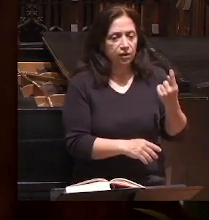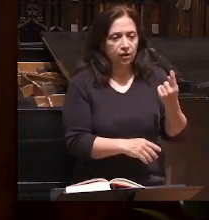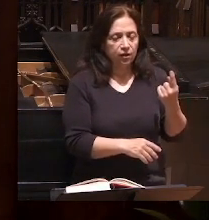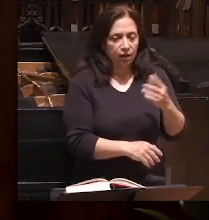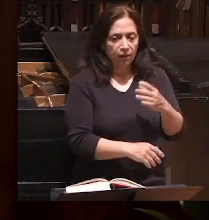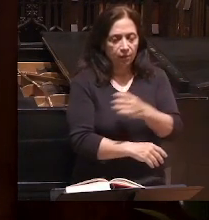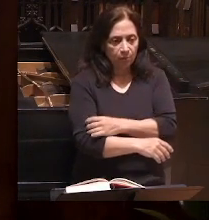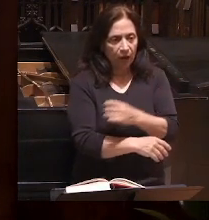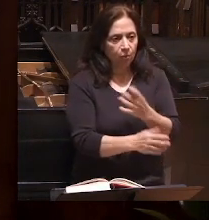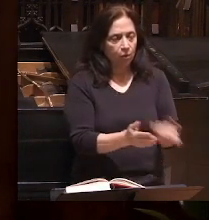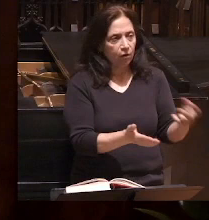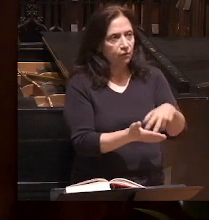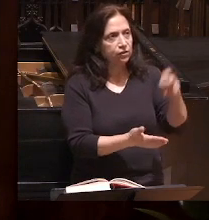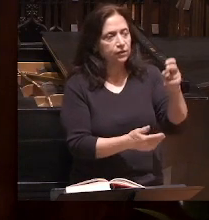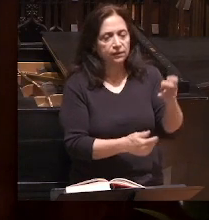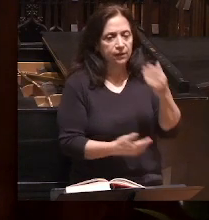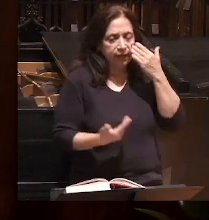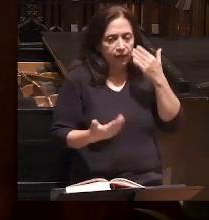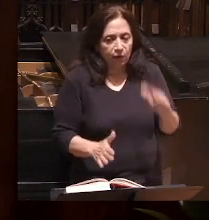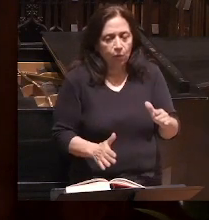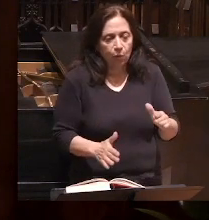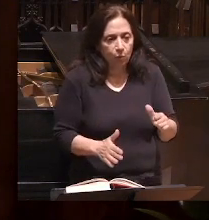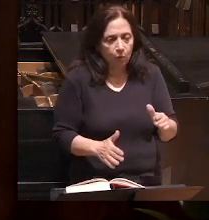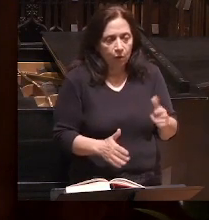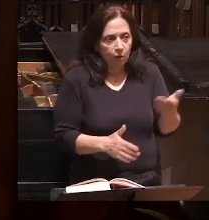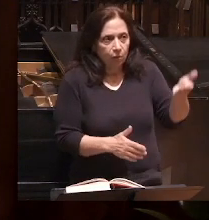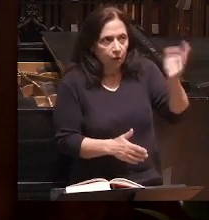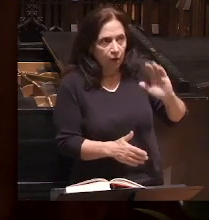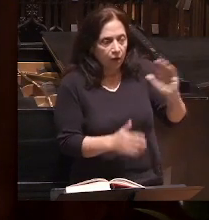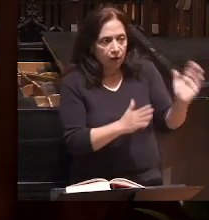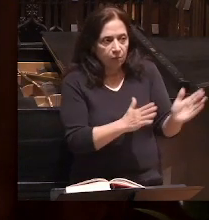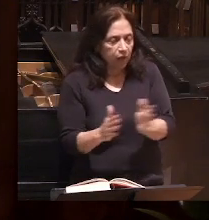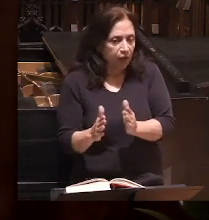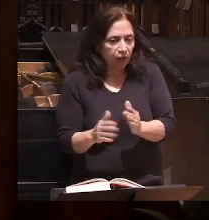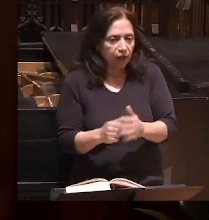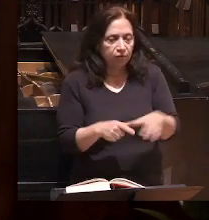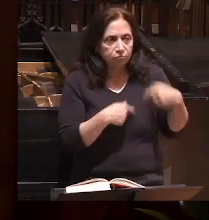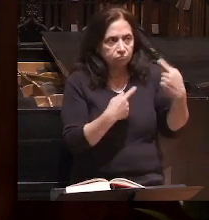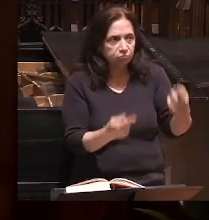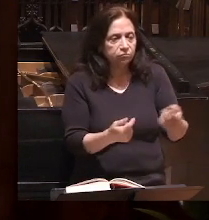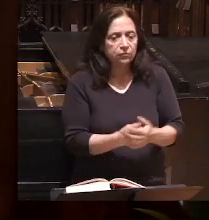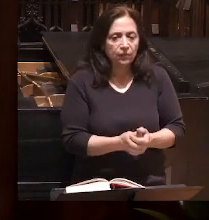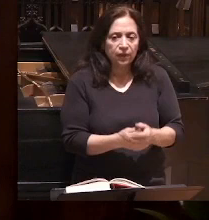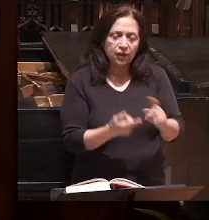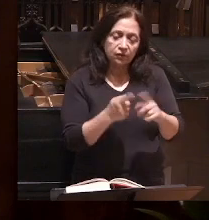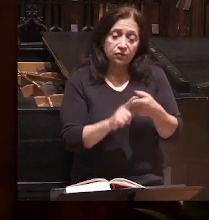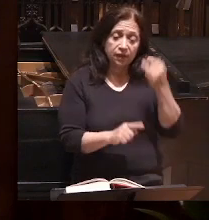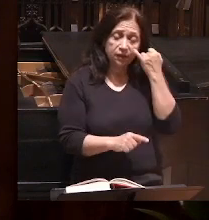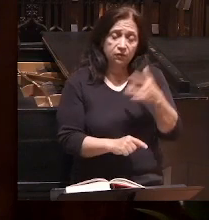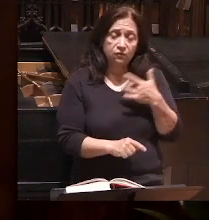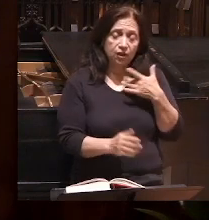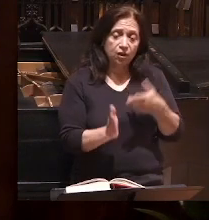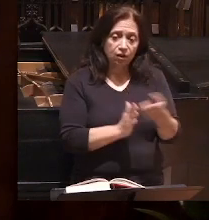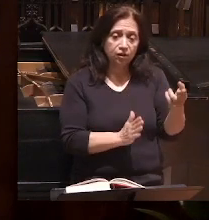the power of resurrection, who didn't know what God had been up to. And friends, if we're